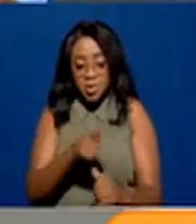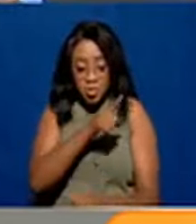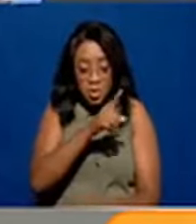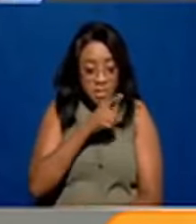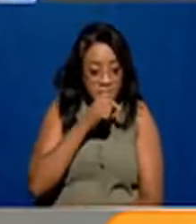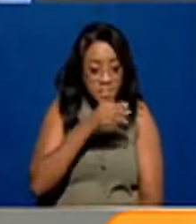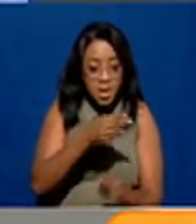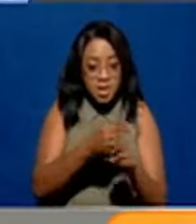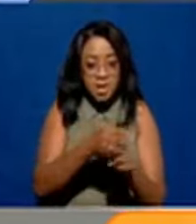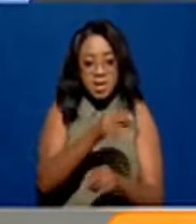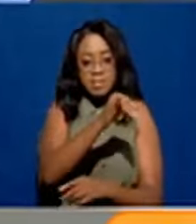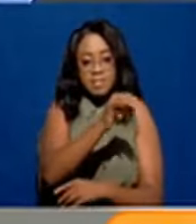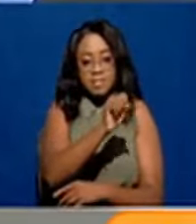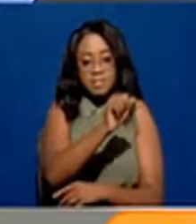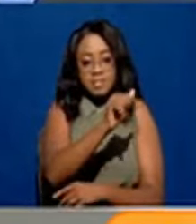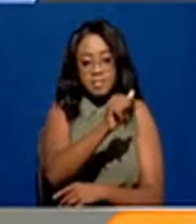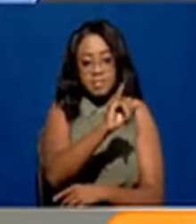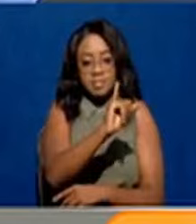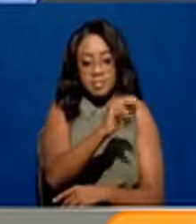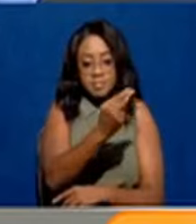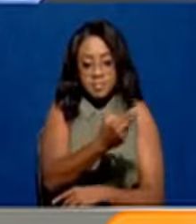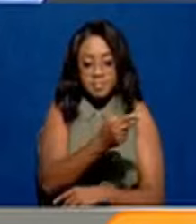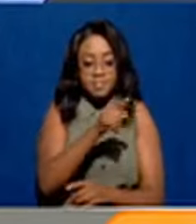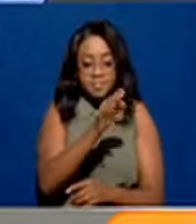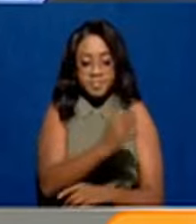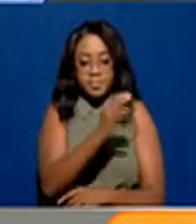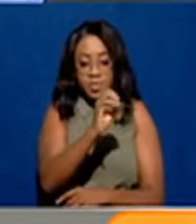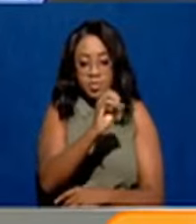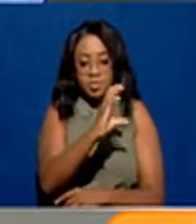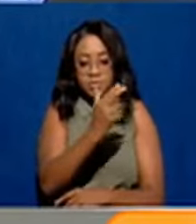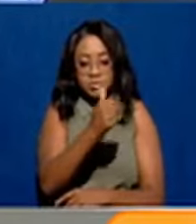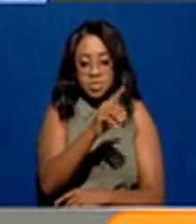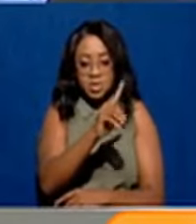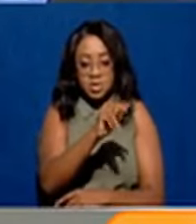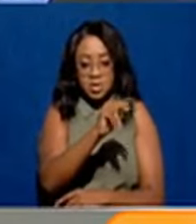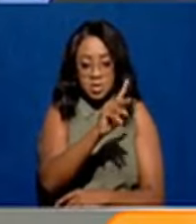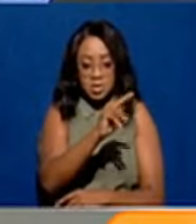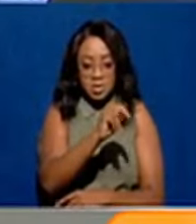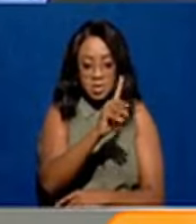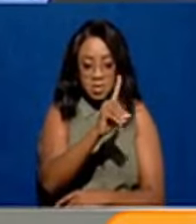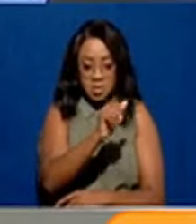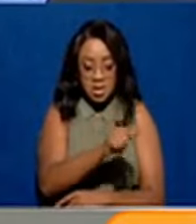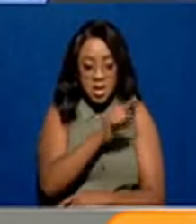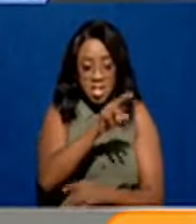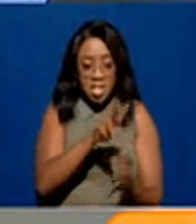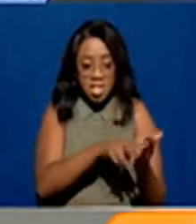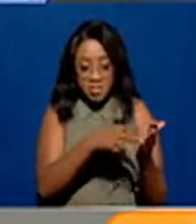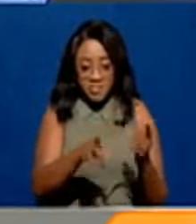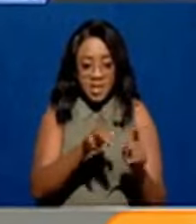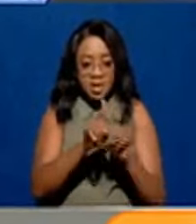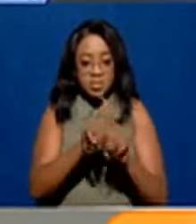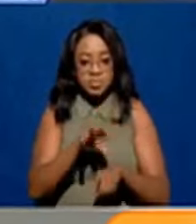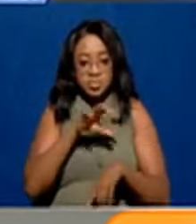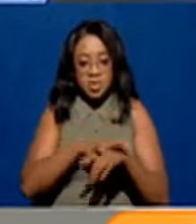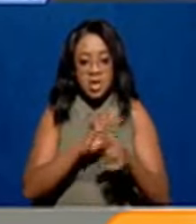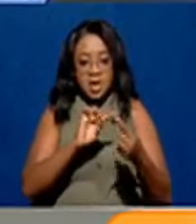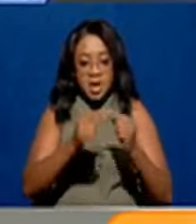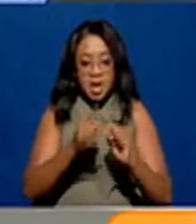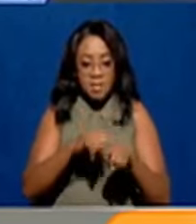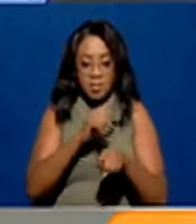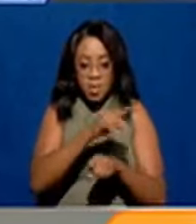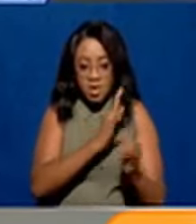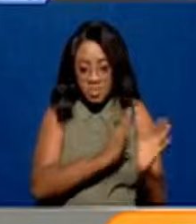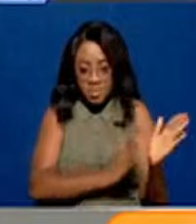Ochanda, a former military officer who fell and got hurt during the preparations of the